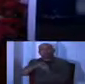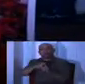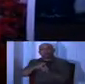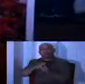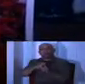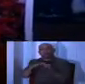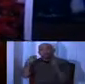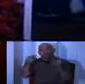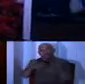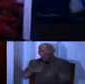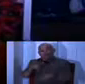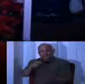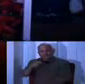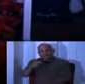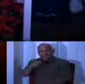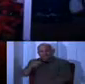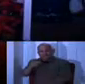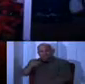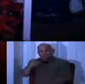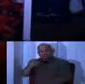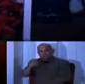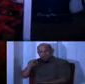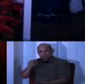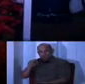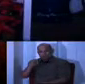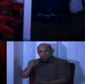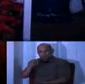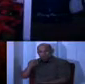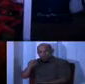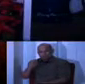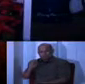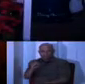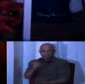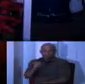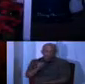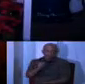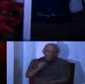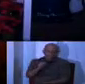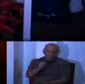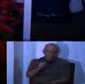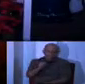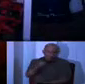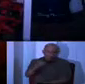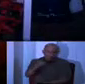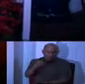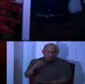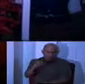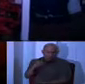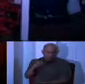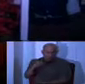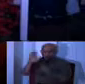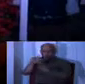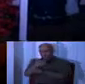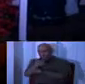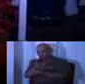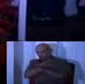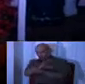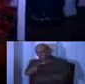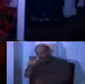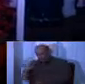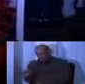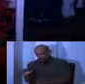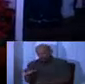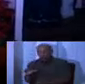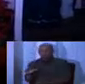Tijuana for our AIDS hospice and our orphanage that we have partnership with. Miracles of Christmas, the miracle